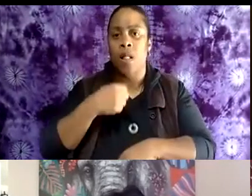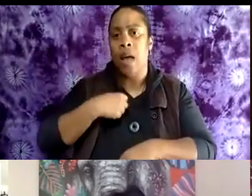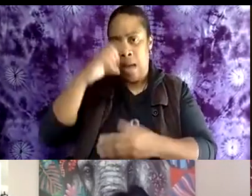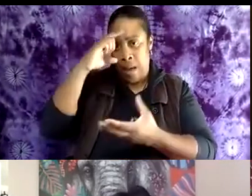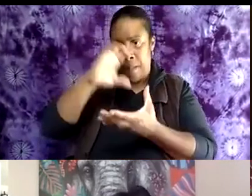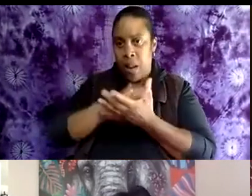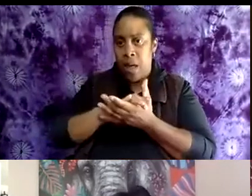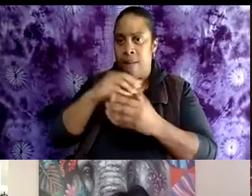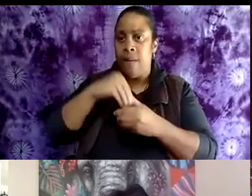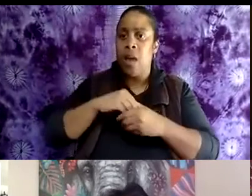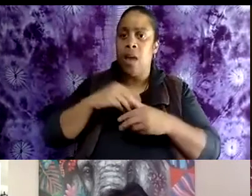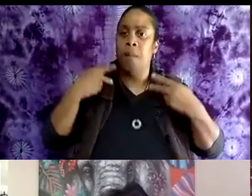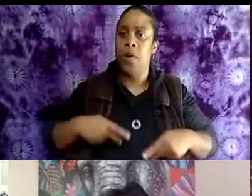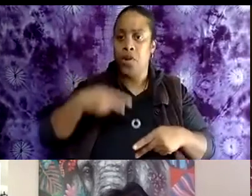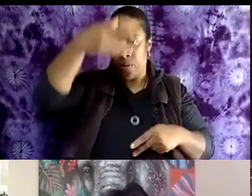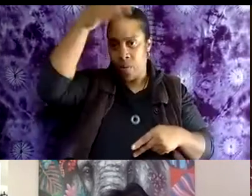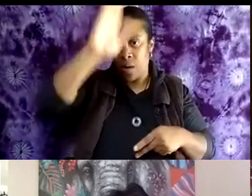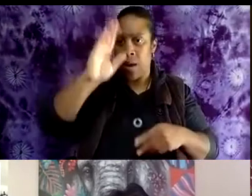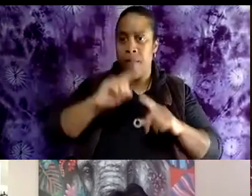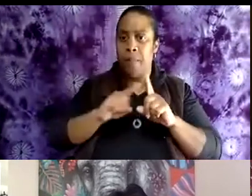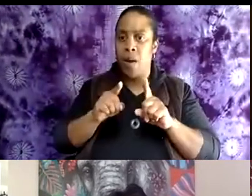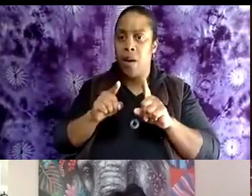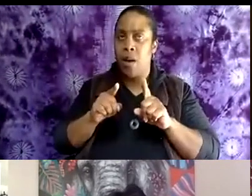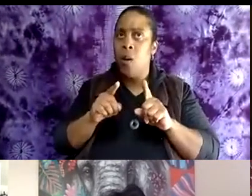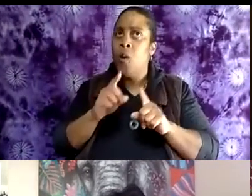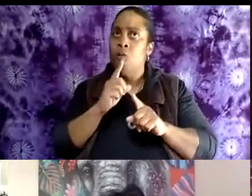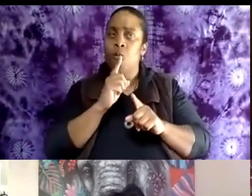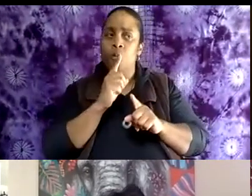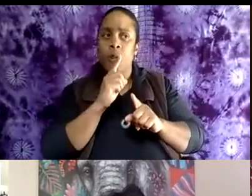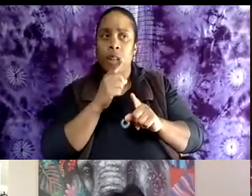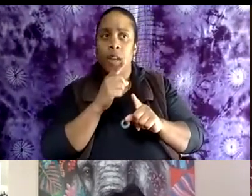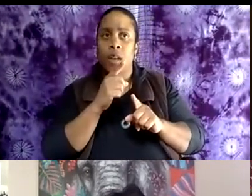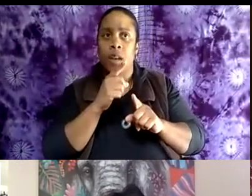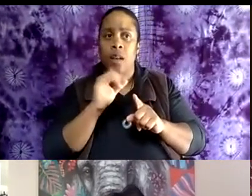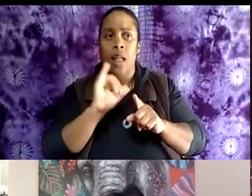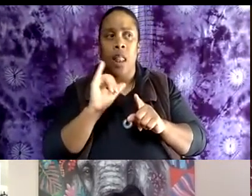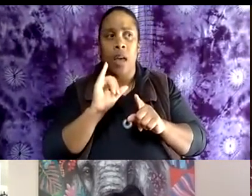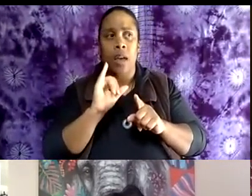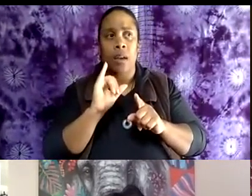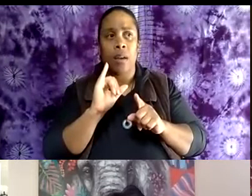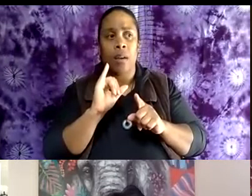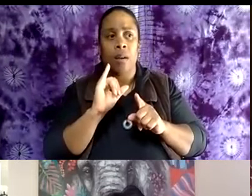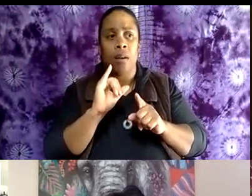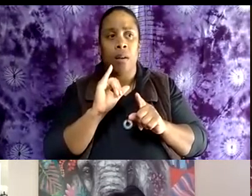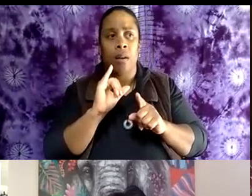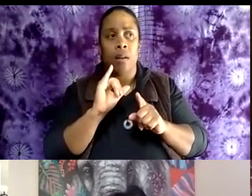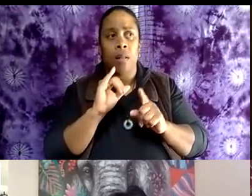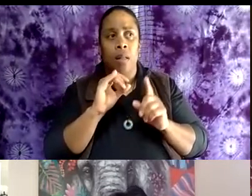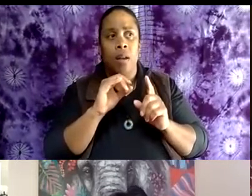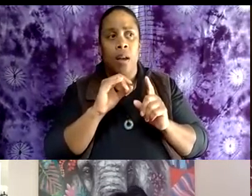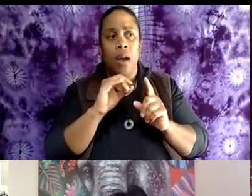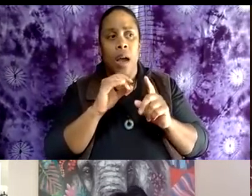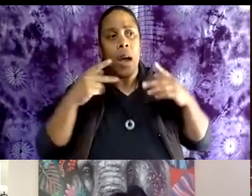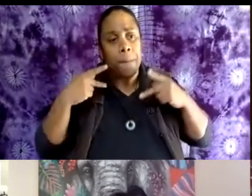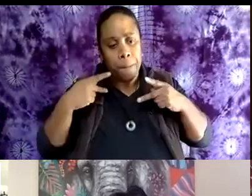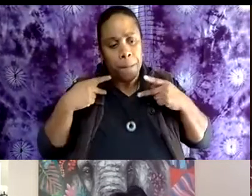personal God, but in the sense of that there can be a personification of the principle of